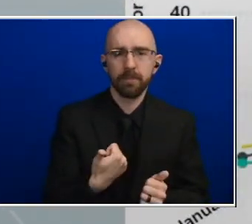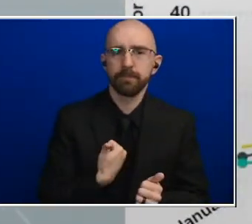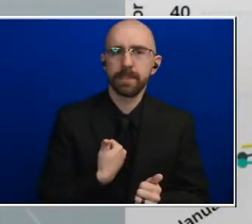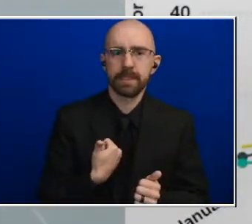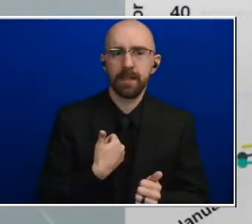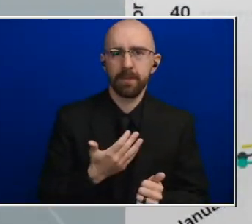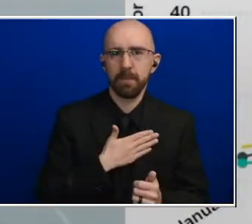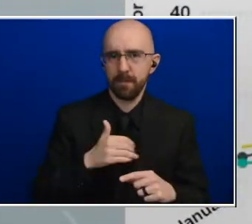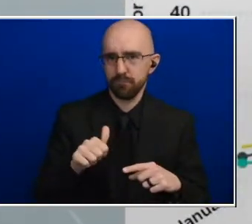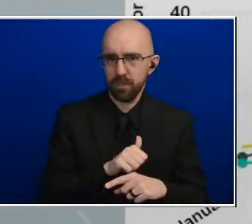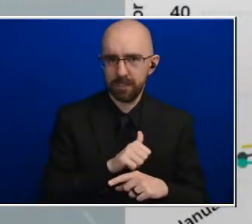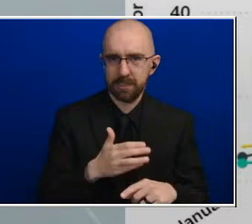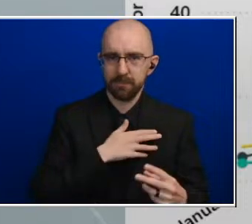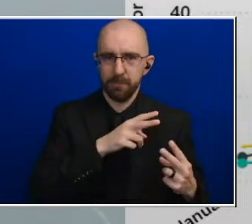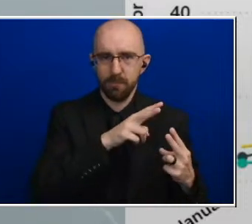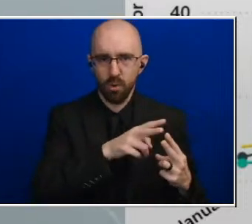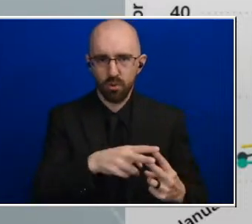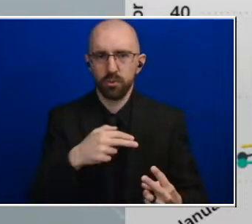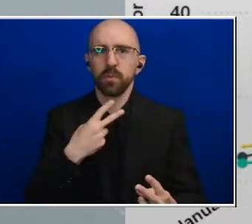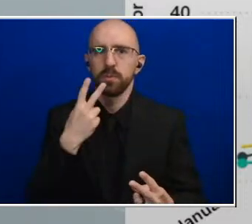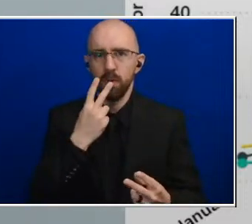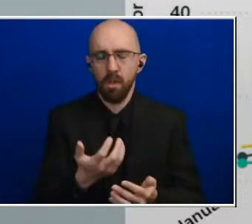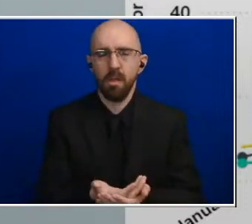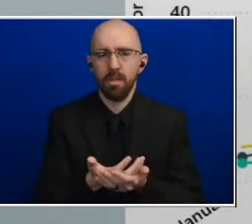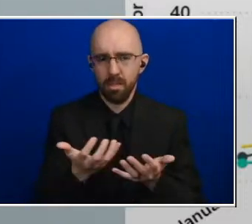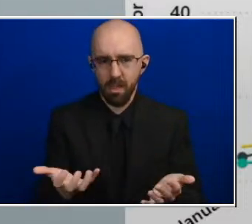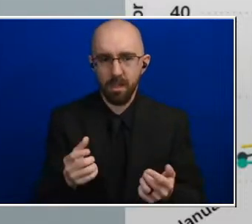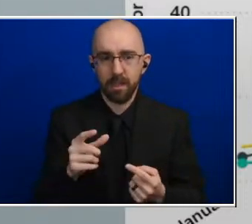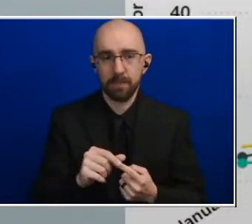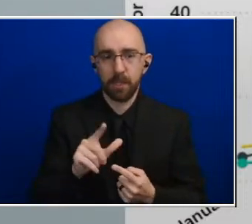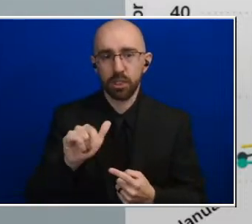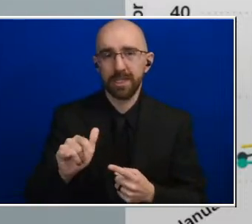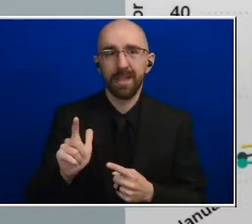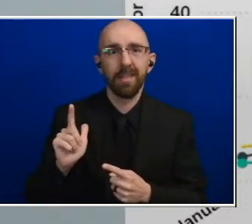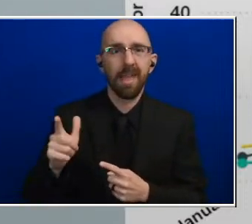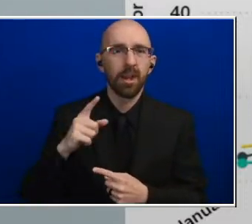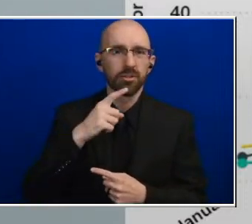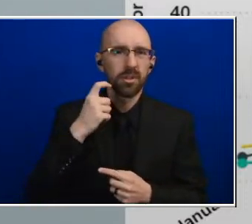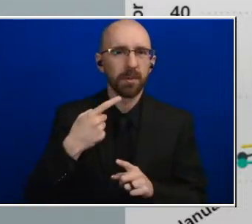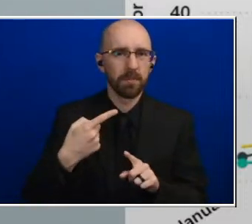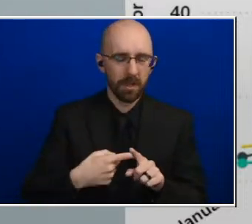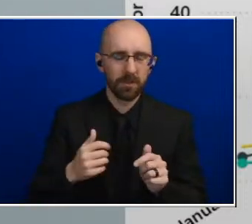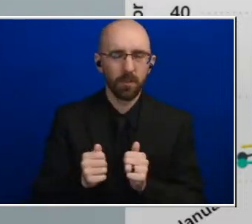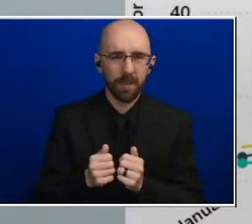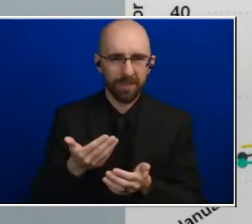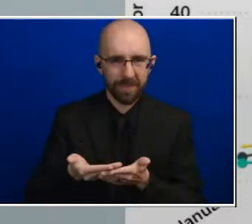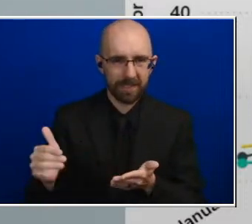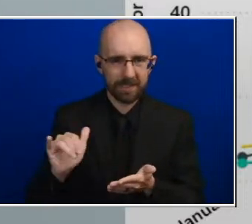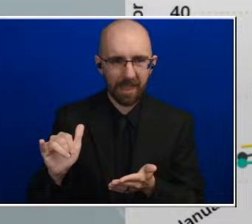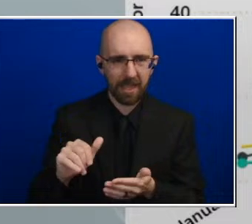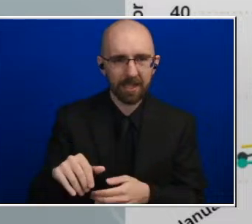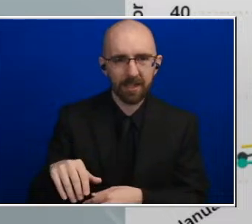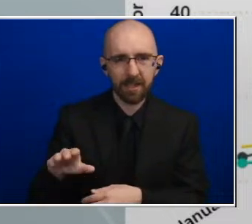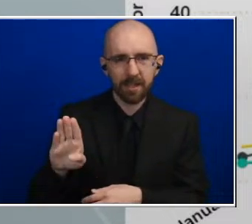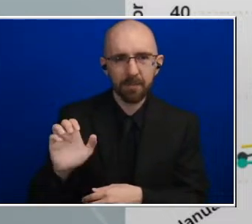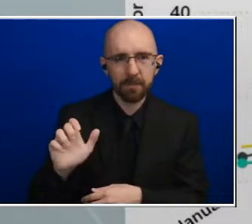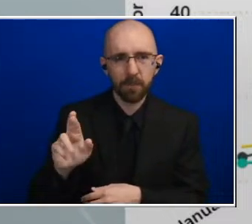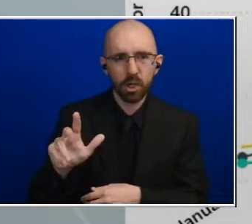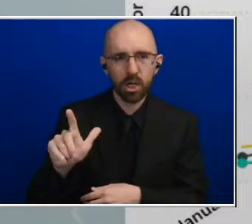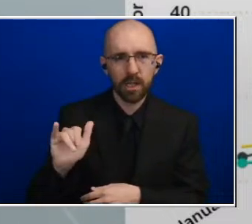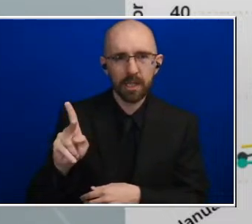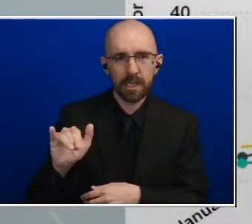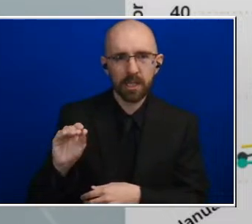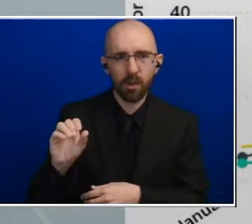partners, we did see a lot, especially in the later summer months, with things like ehrlichiosis and Rocky Mountain spotted fever. Those